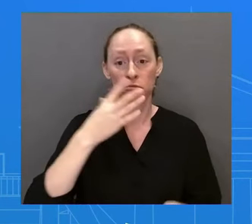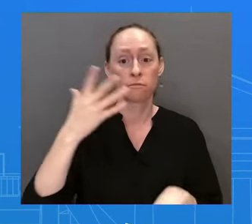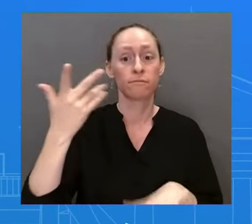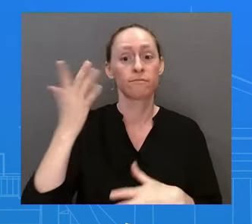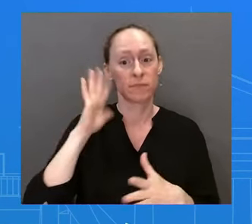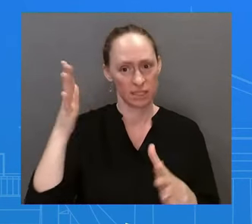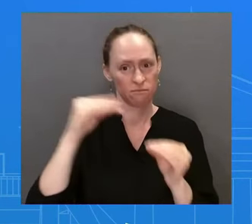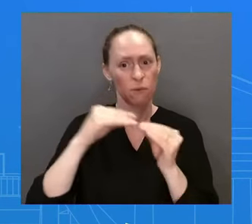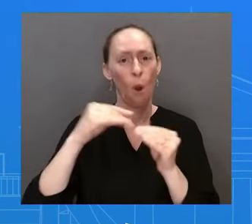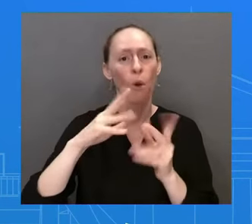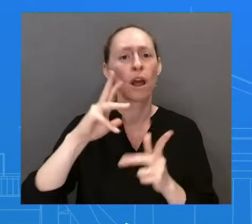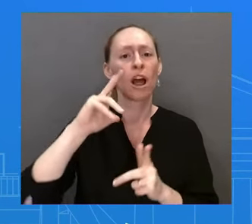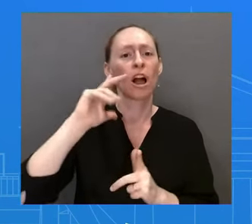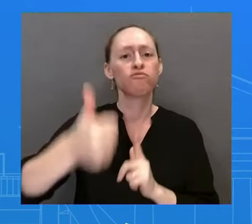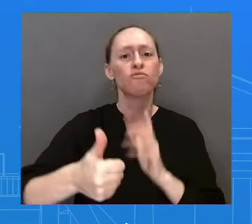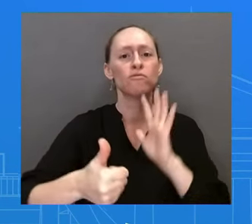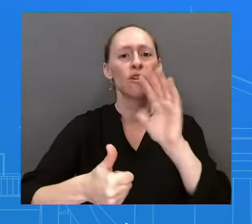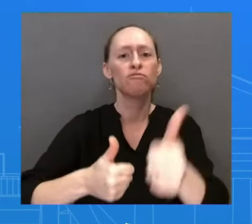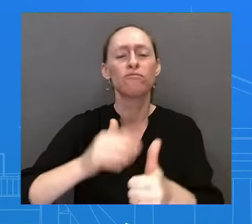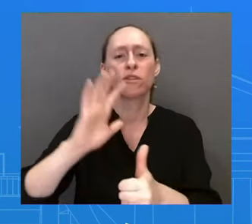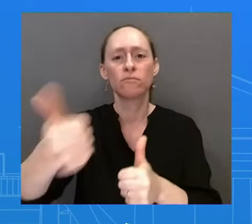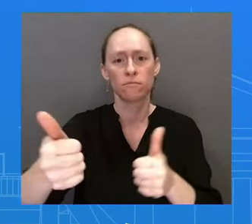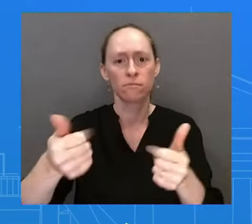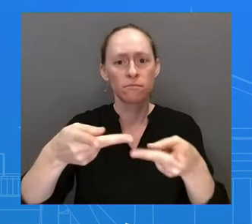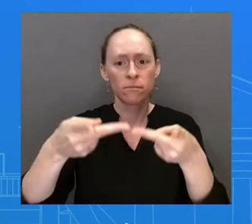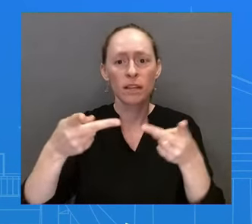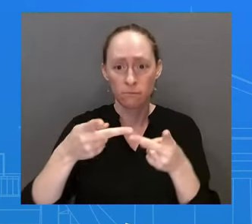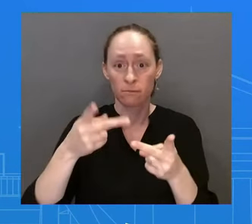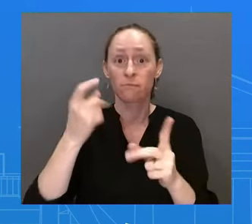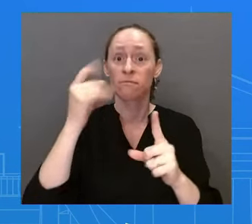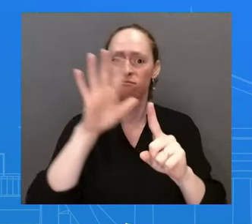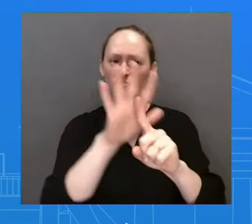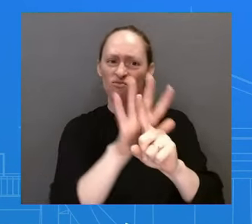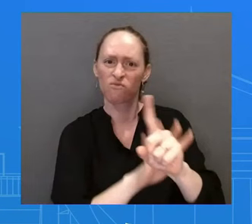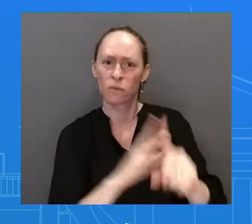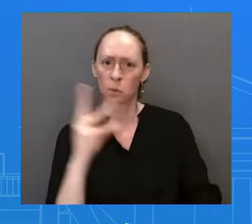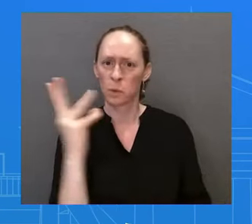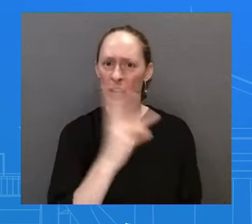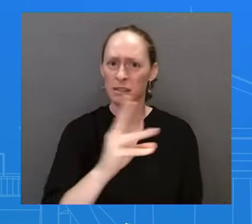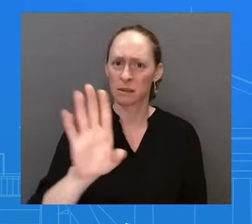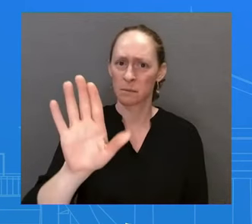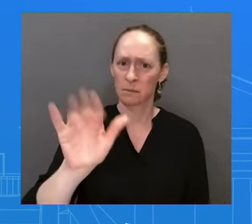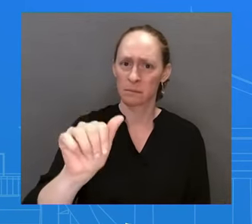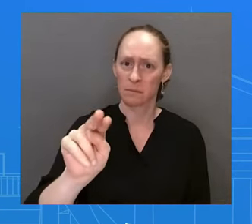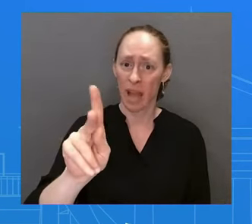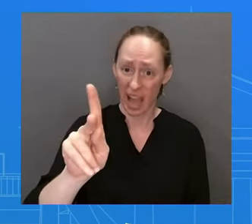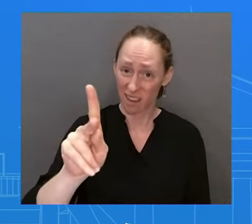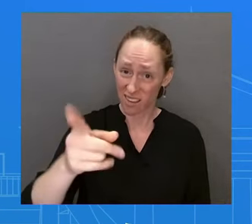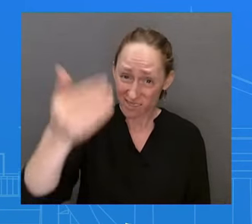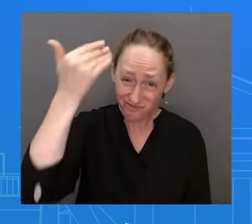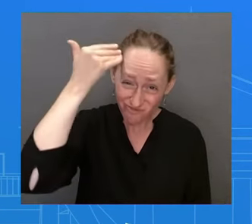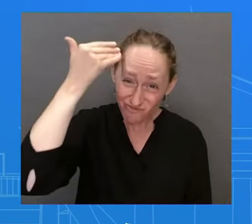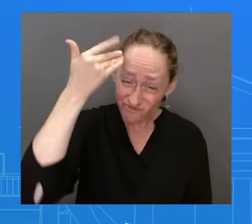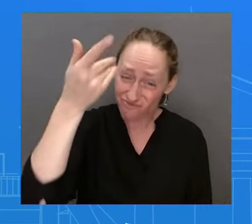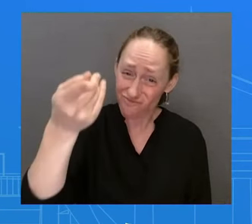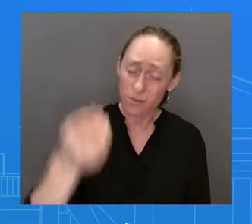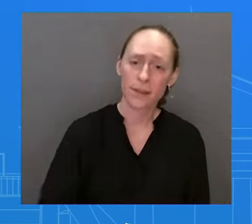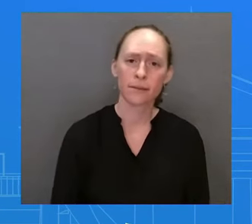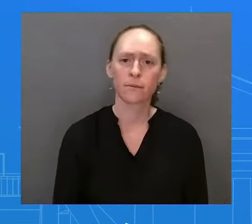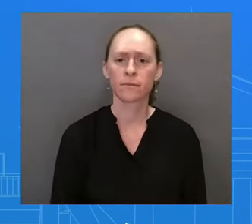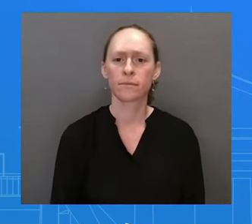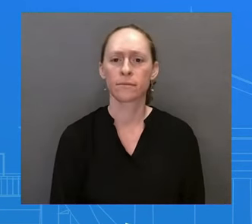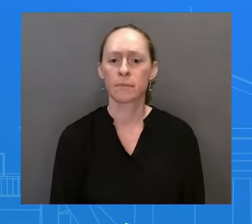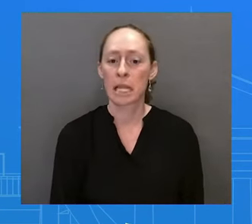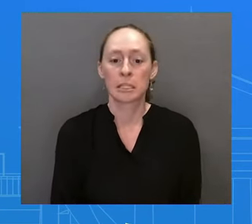I can't speak to that. I don't. I certainly wouldn't be in a position to confirm reports